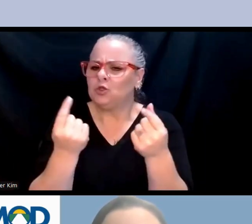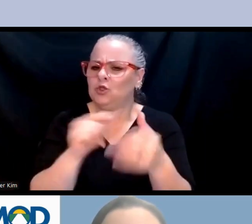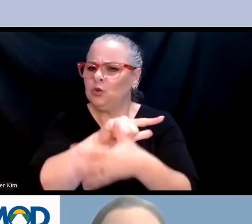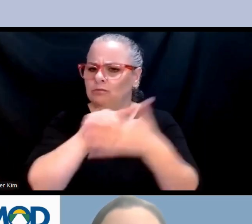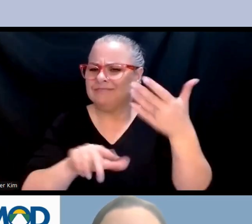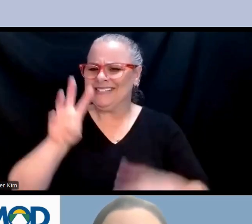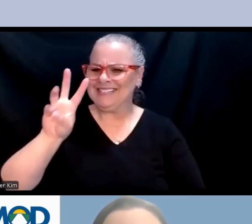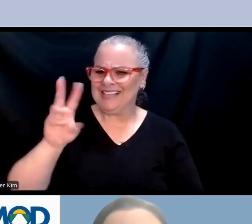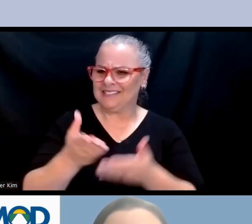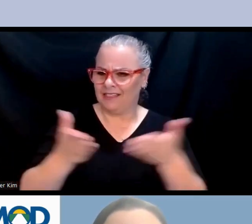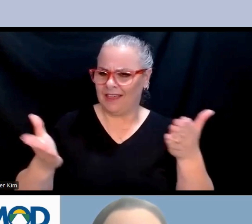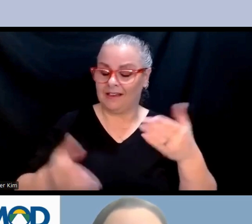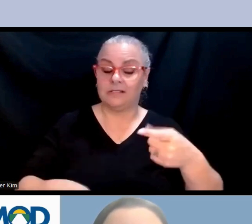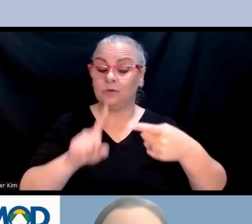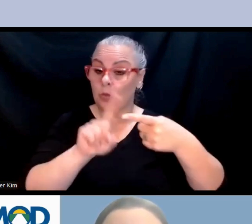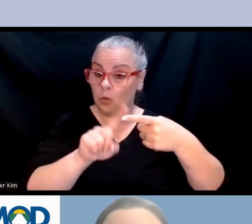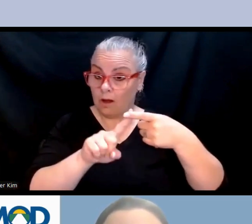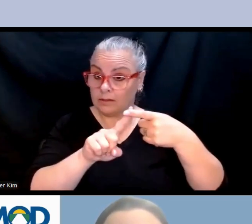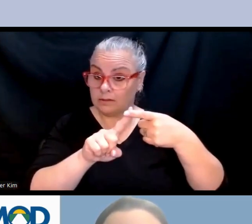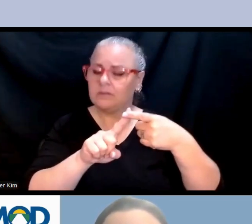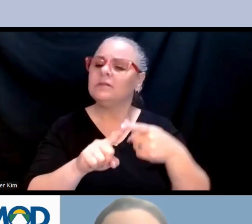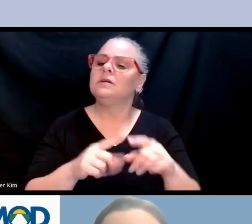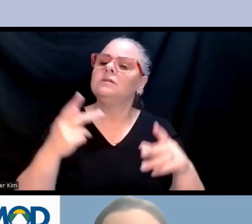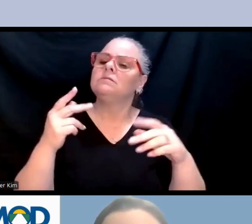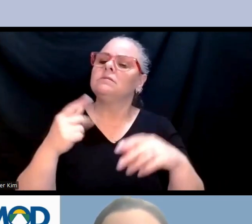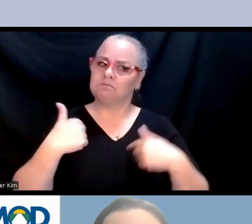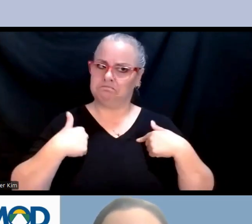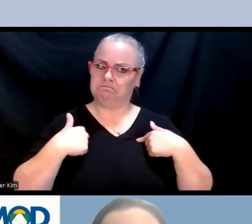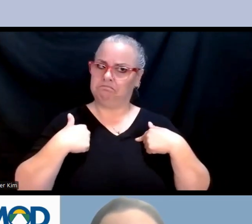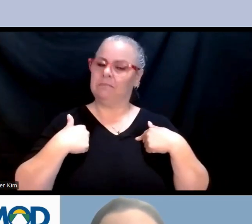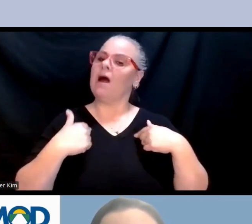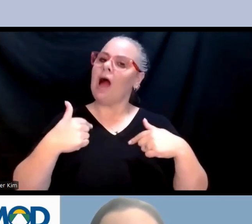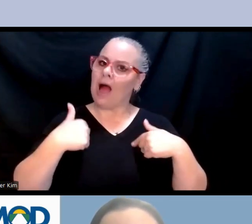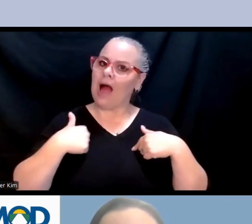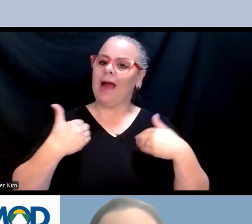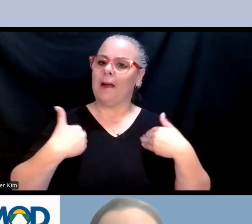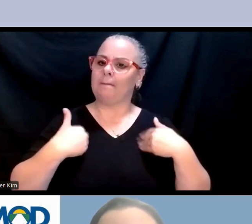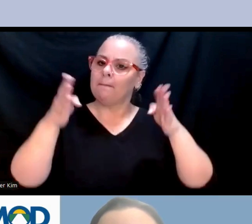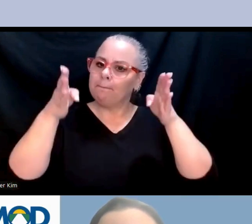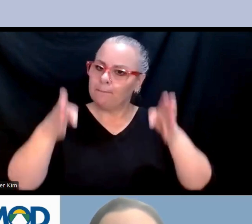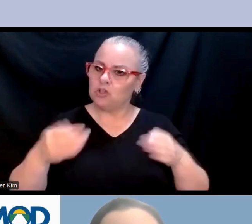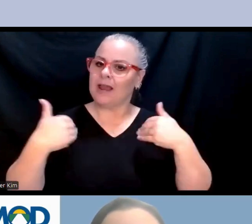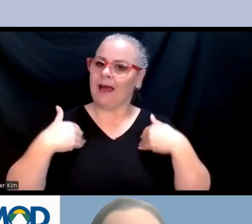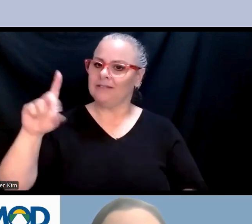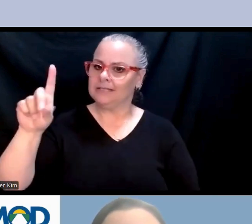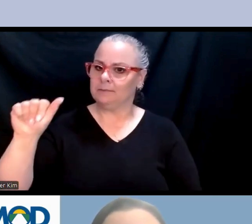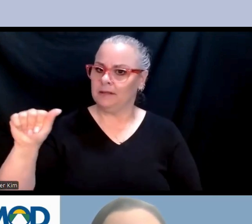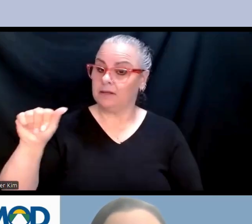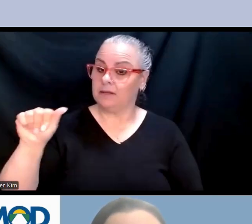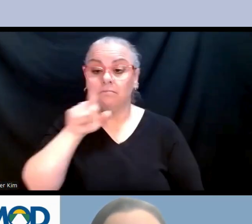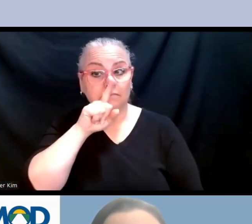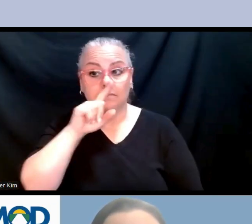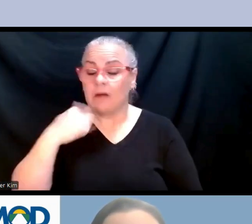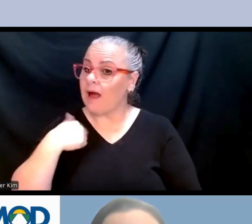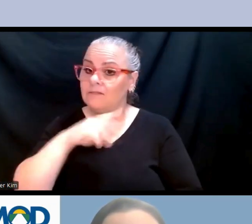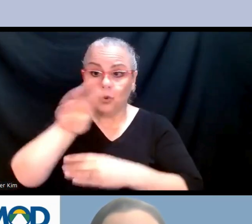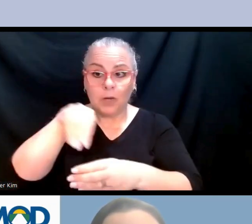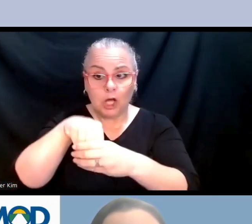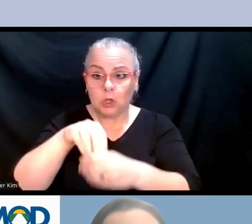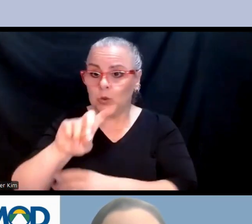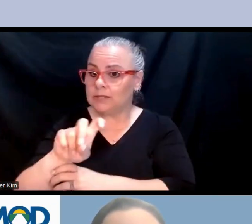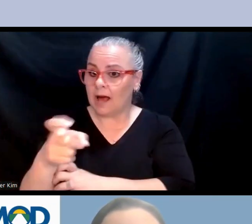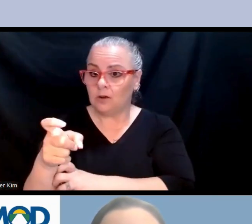request. Number 1, identify yourself as a person with a disability. You do not have to include your specific